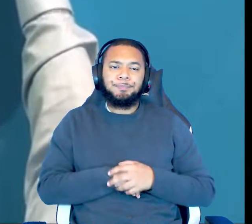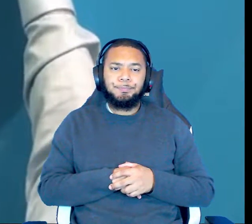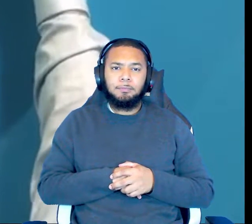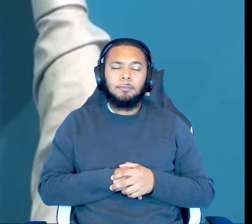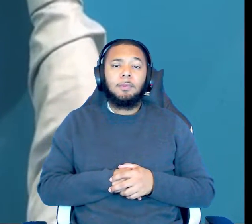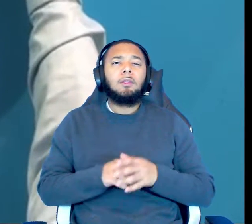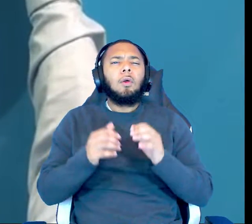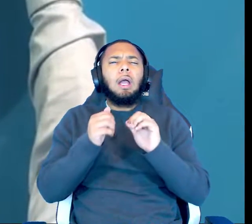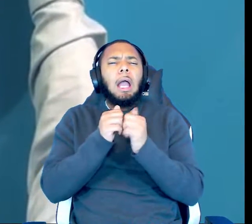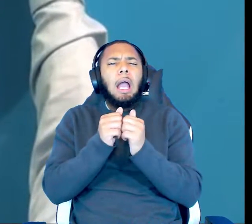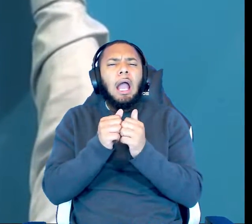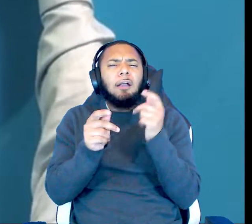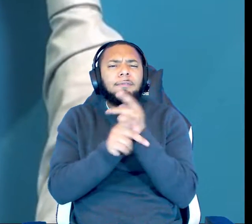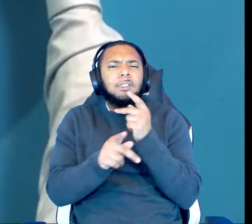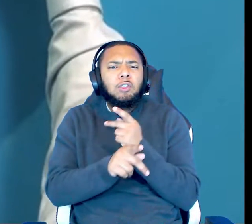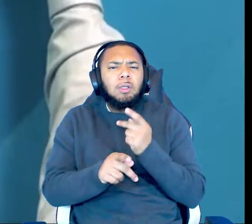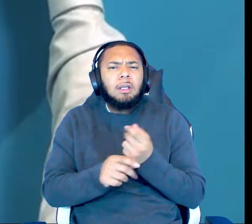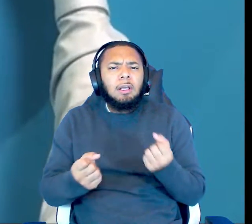payment,